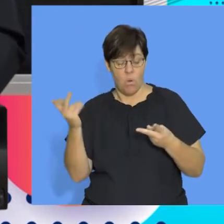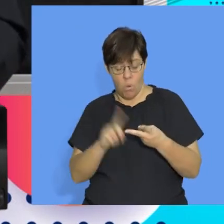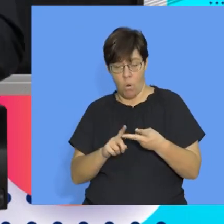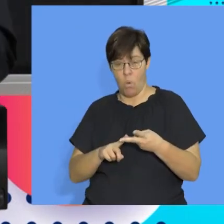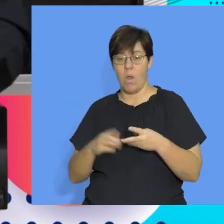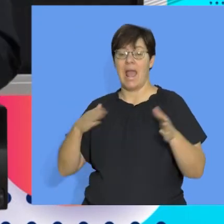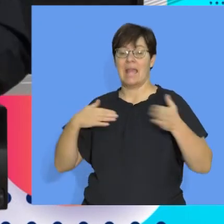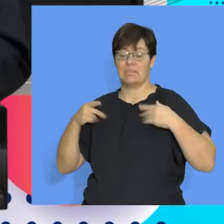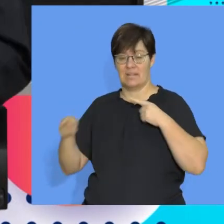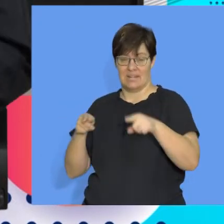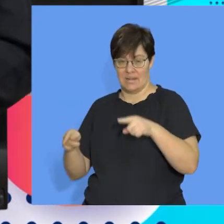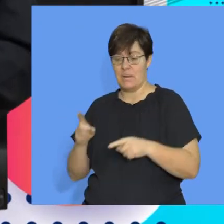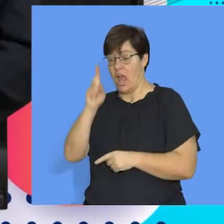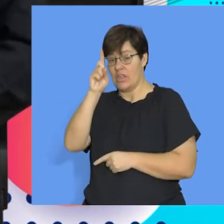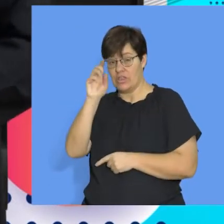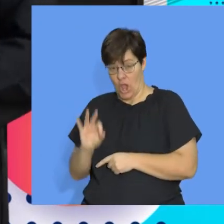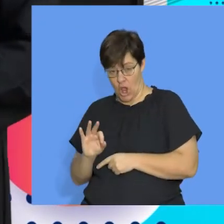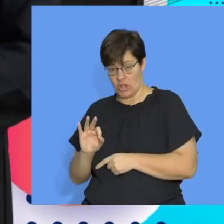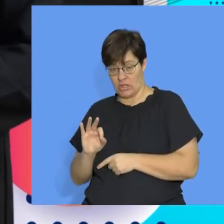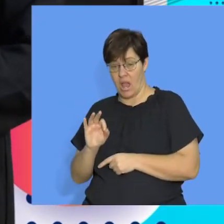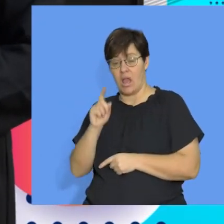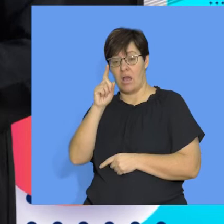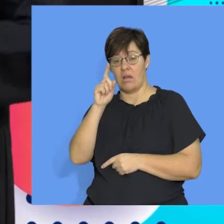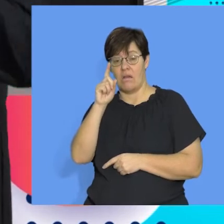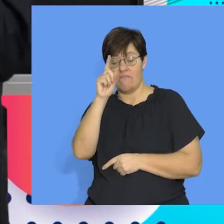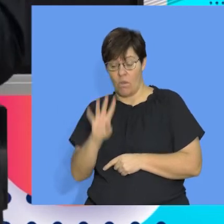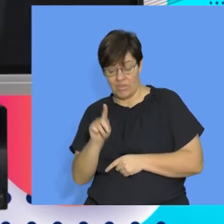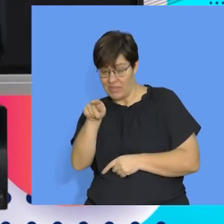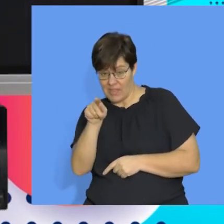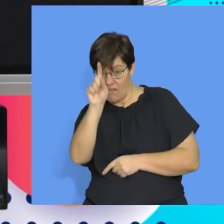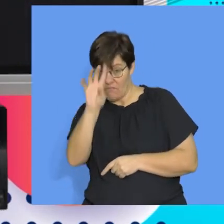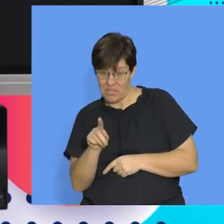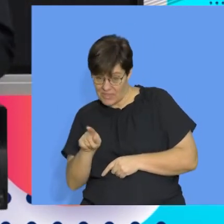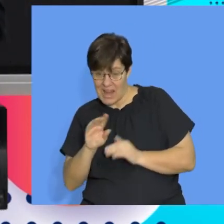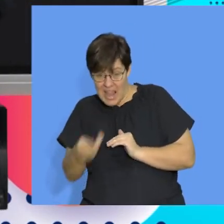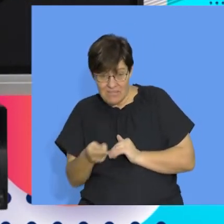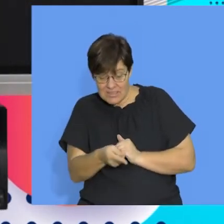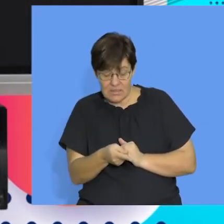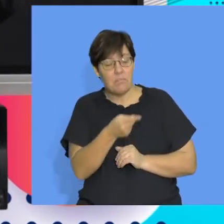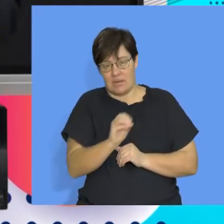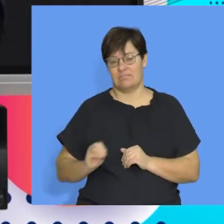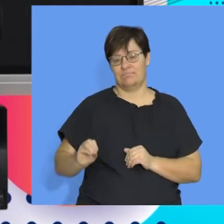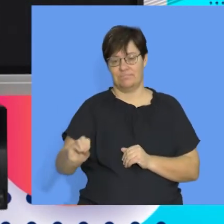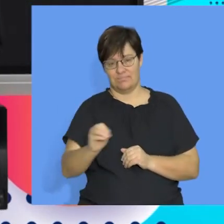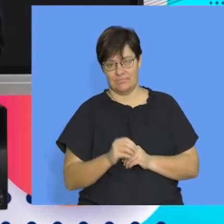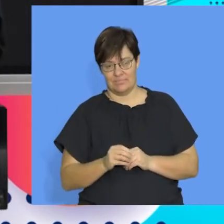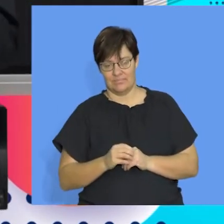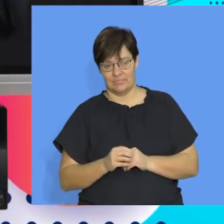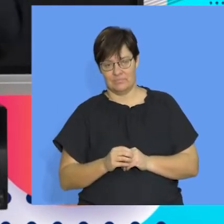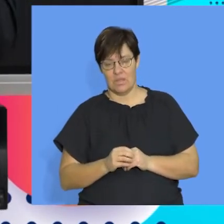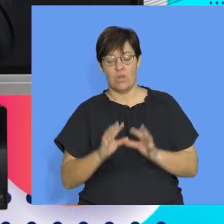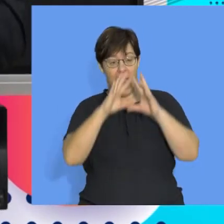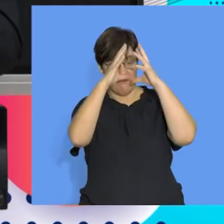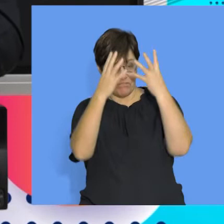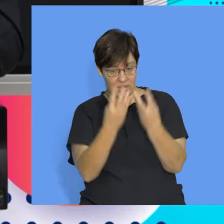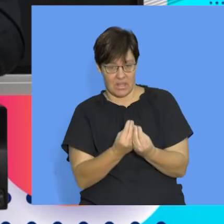admin, wherever the indirect materials were used. Okay? So you can clearly see the entire indirect materials has